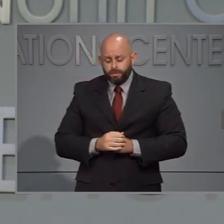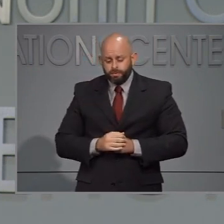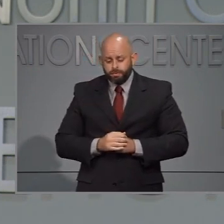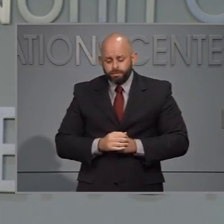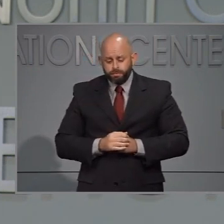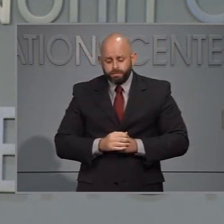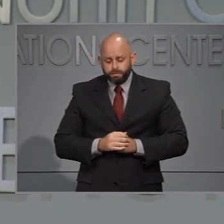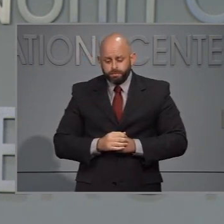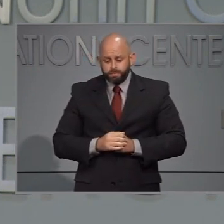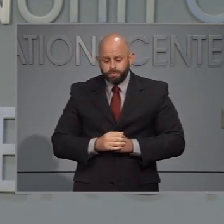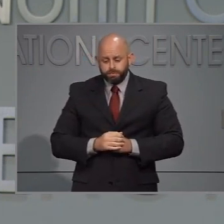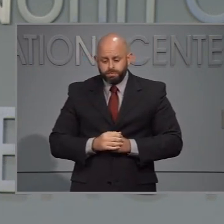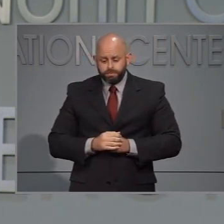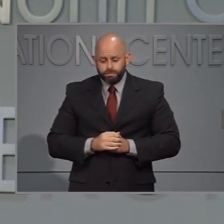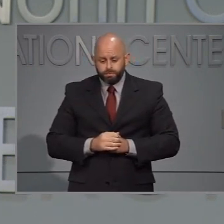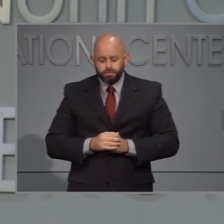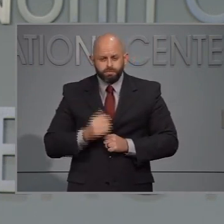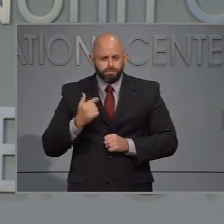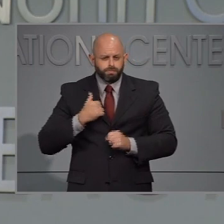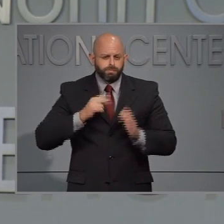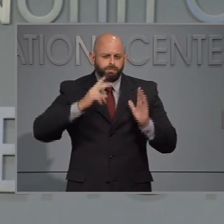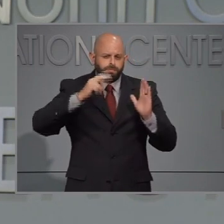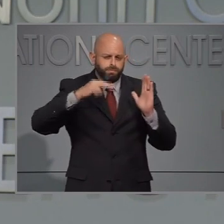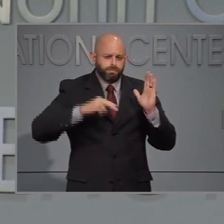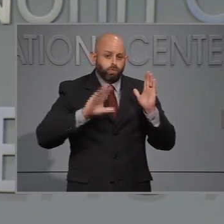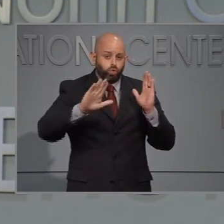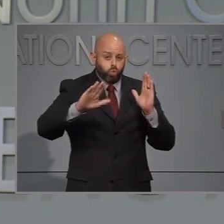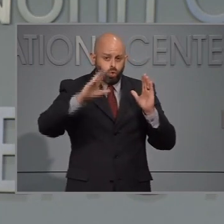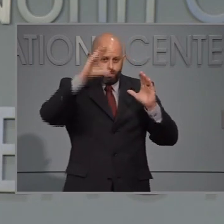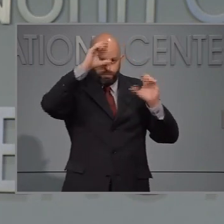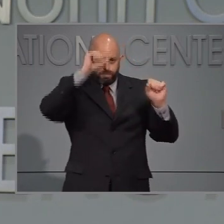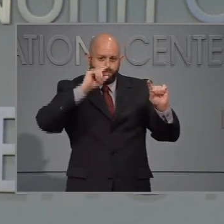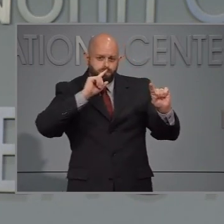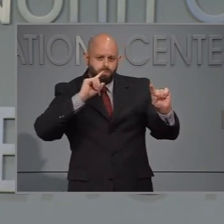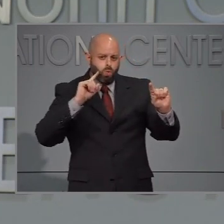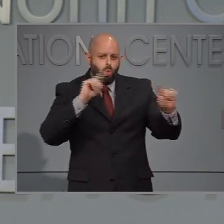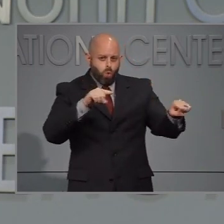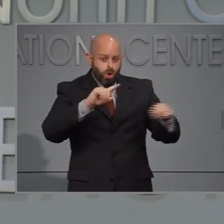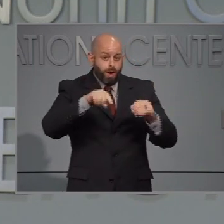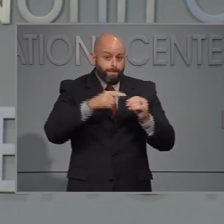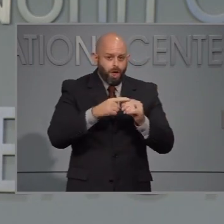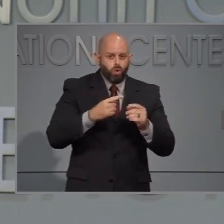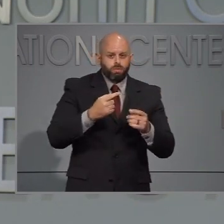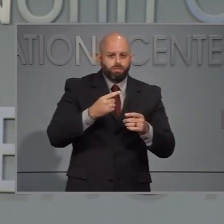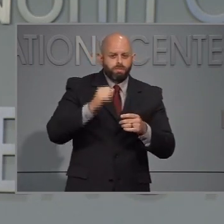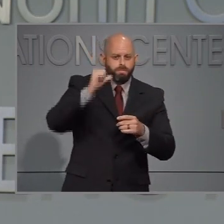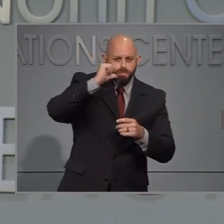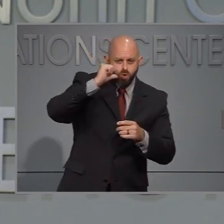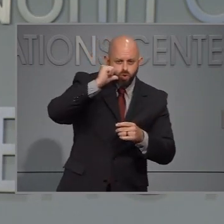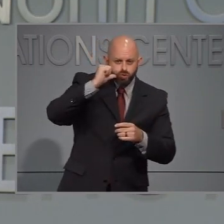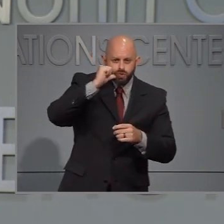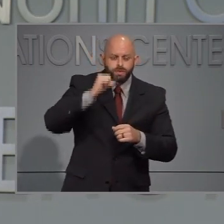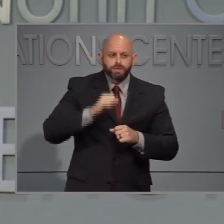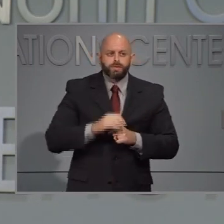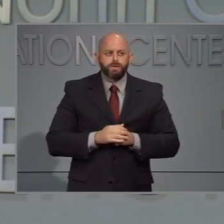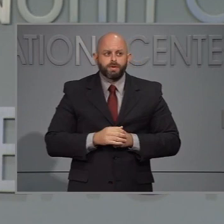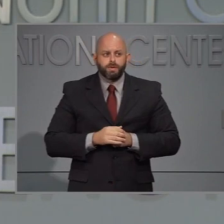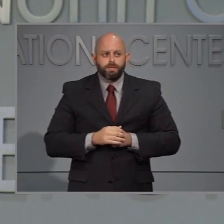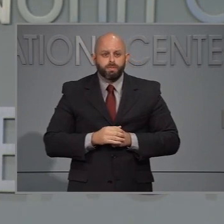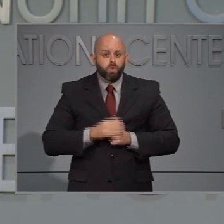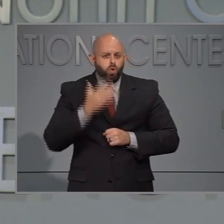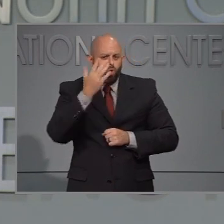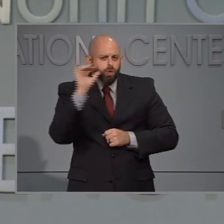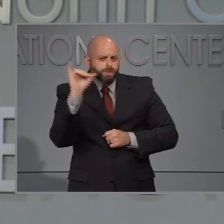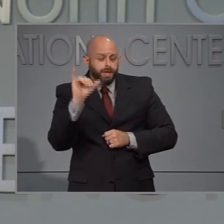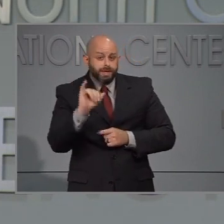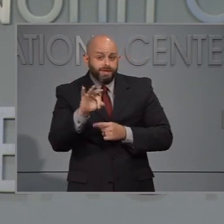order, and it looks like, and please correct me if I'm wrong, that if there's like an off-site event, like a wedding or a party of